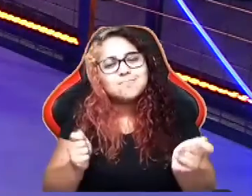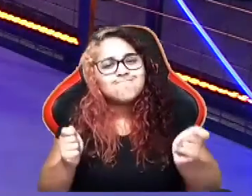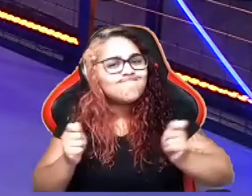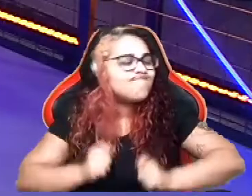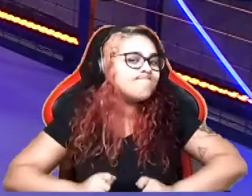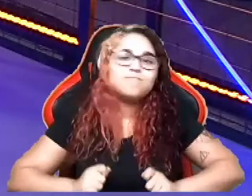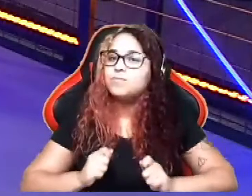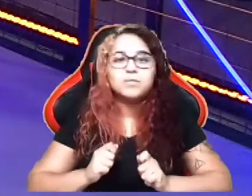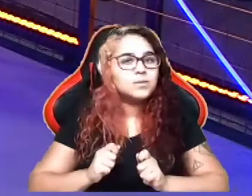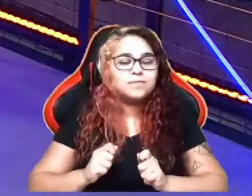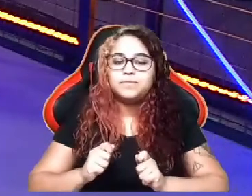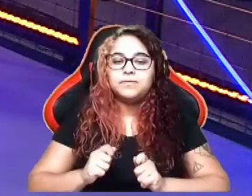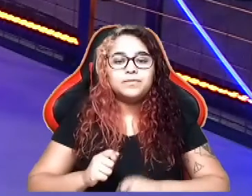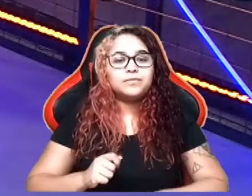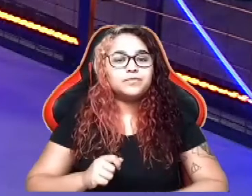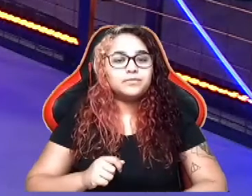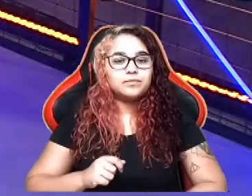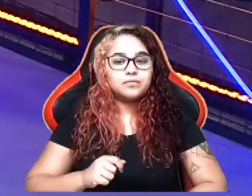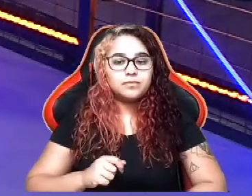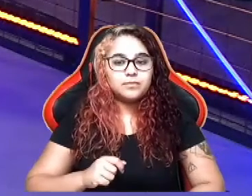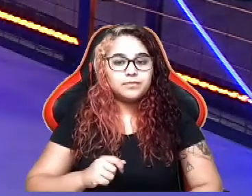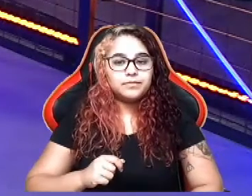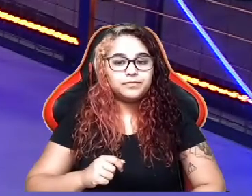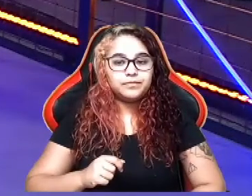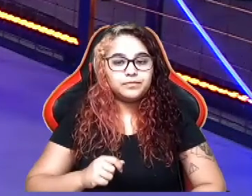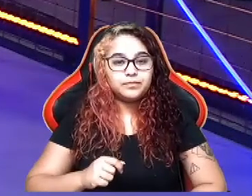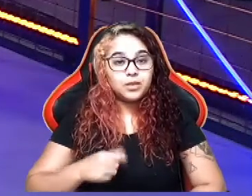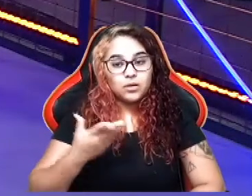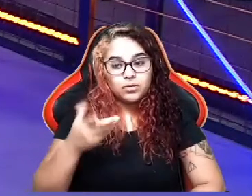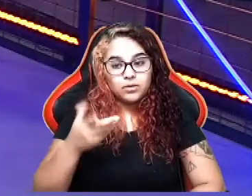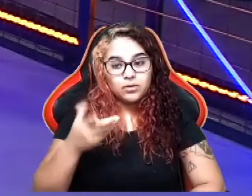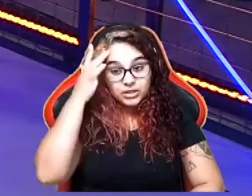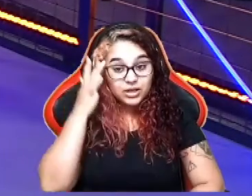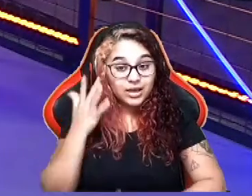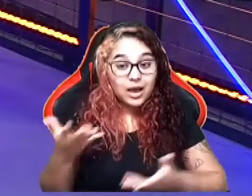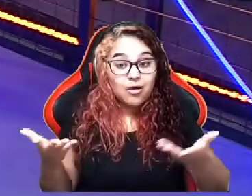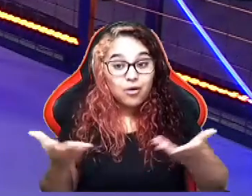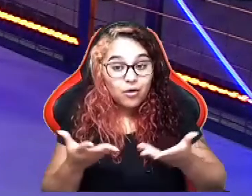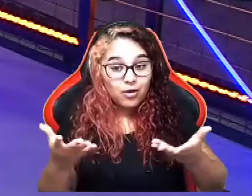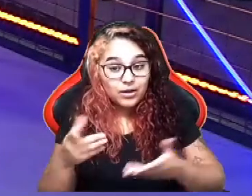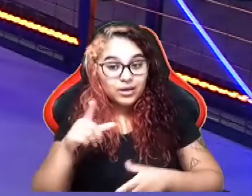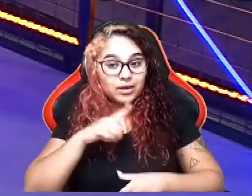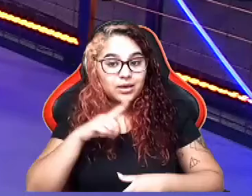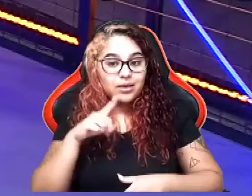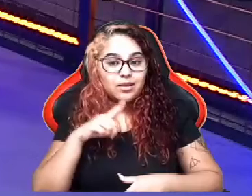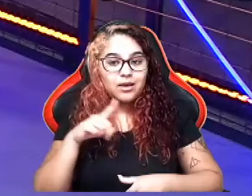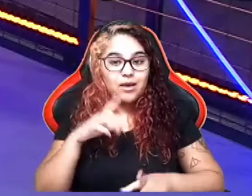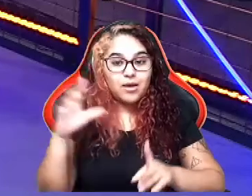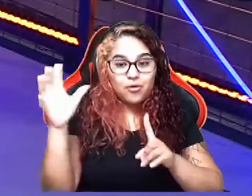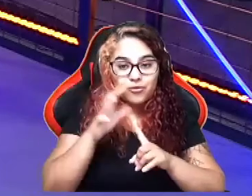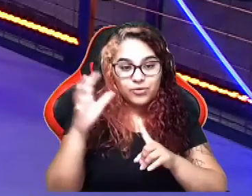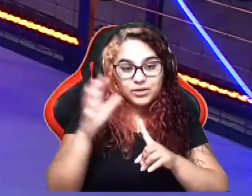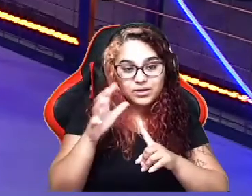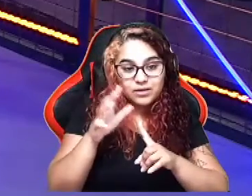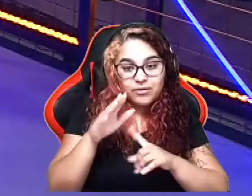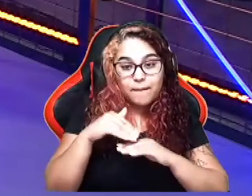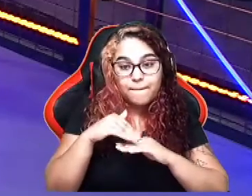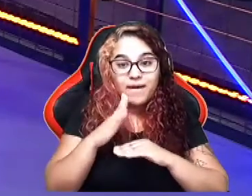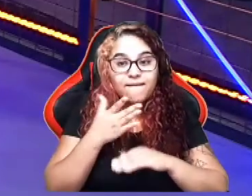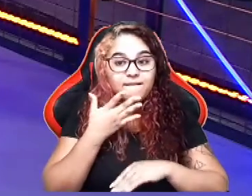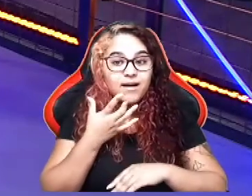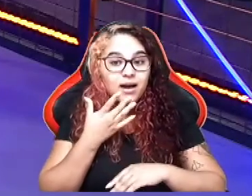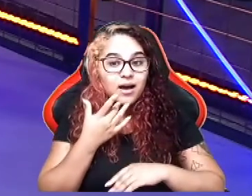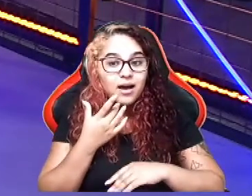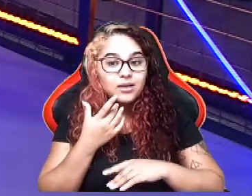there, to get awareness. So, with influencers, do you believe that this is a new trend or will it still